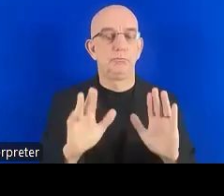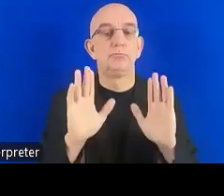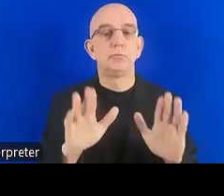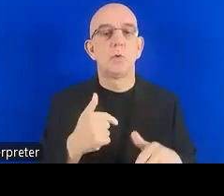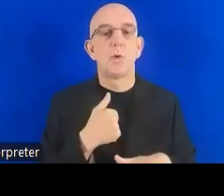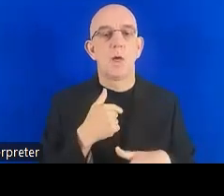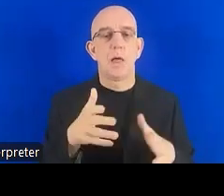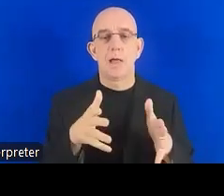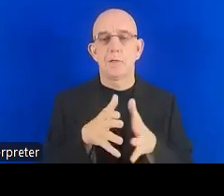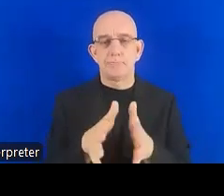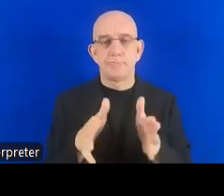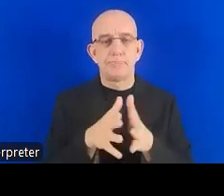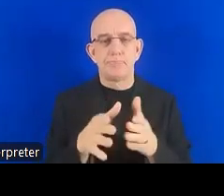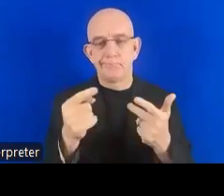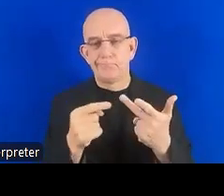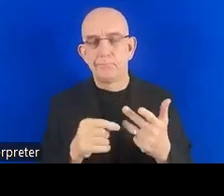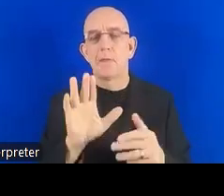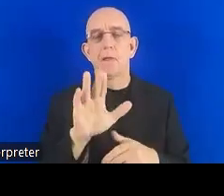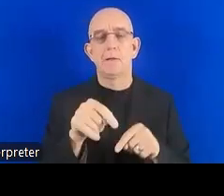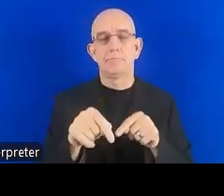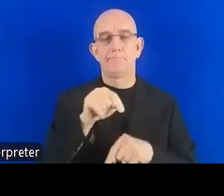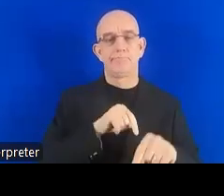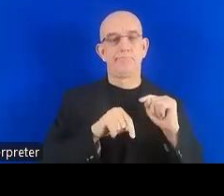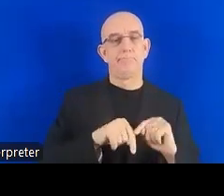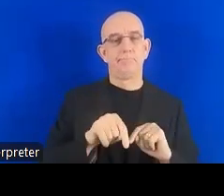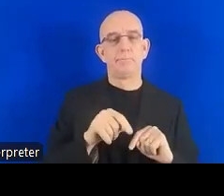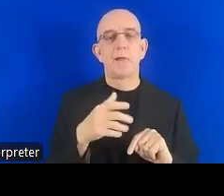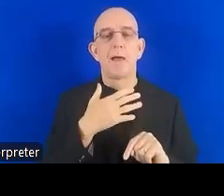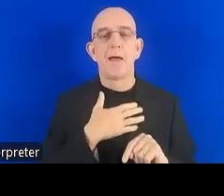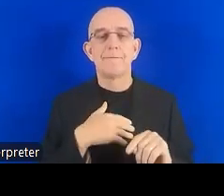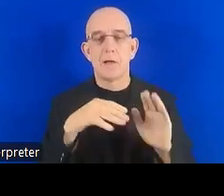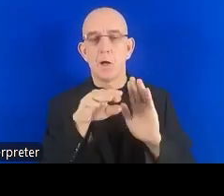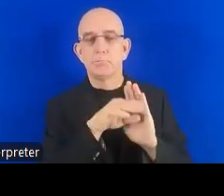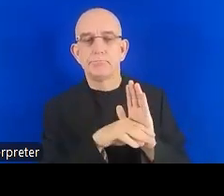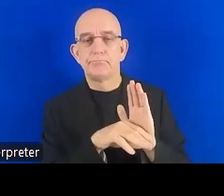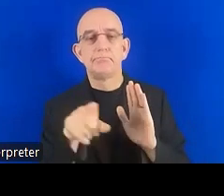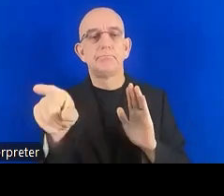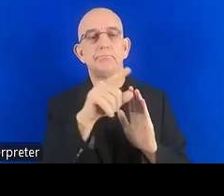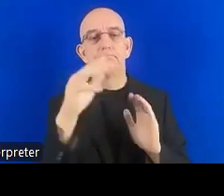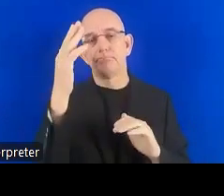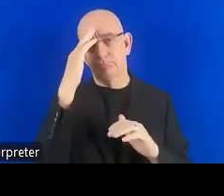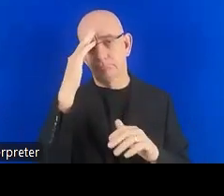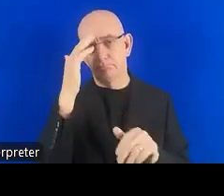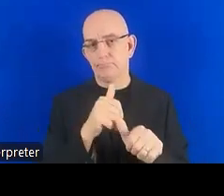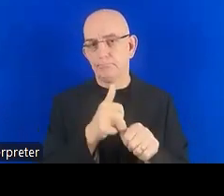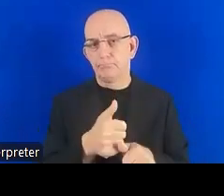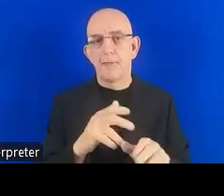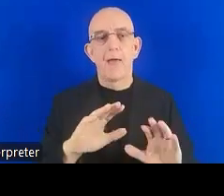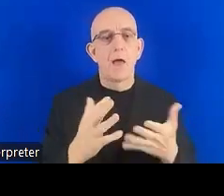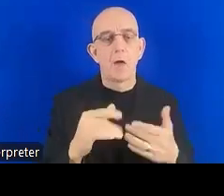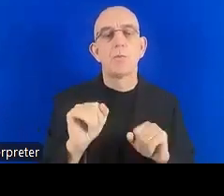our accessibility provision. Today's webinar will be in English with simultaneous